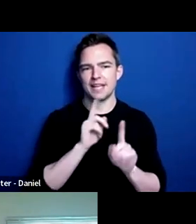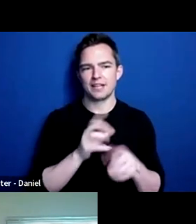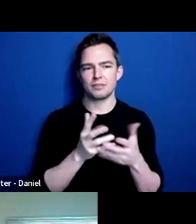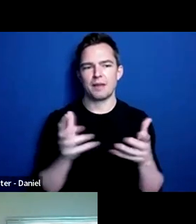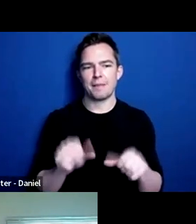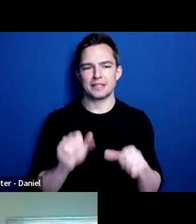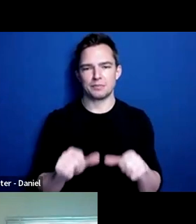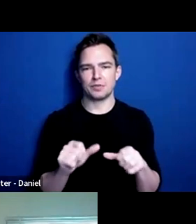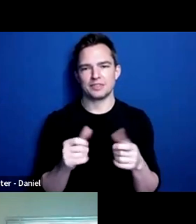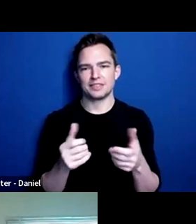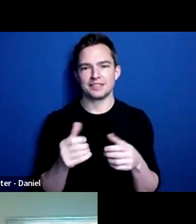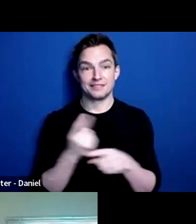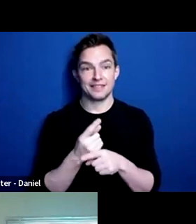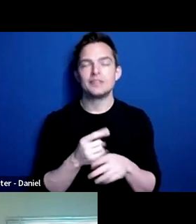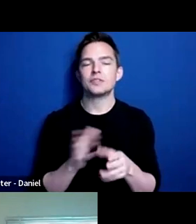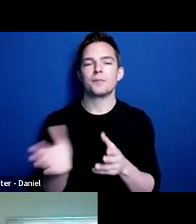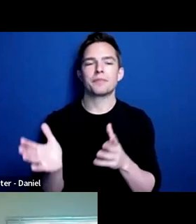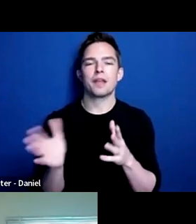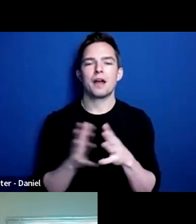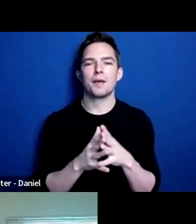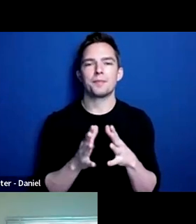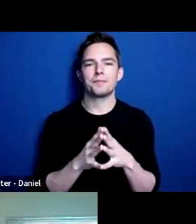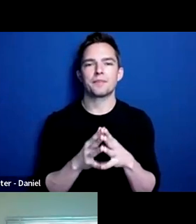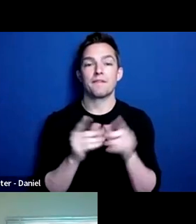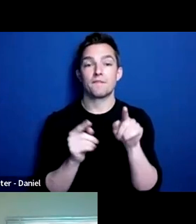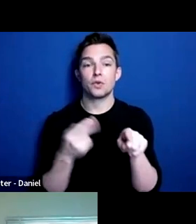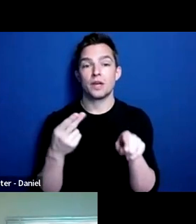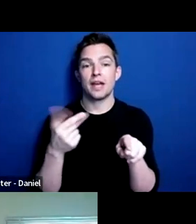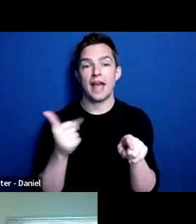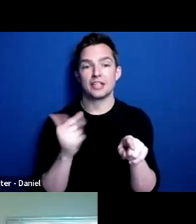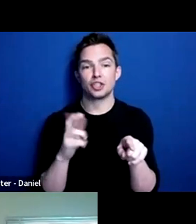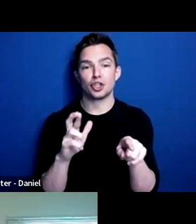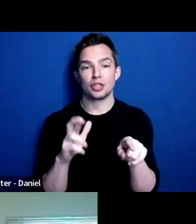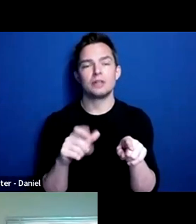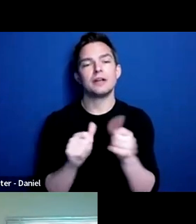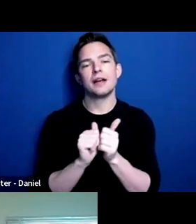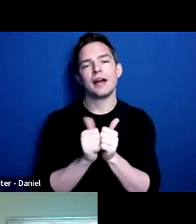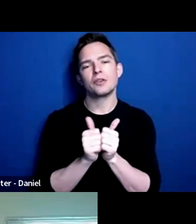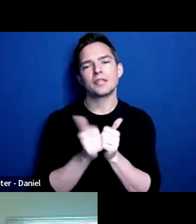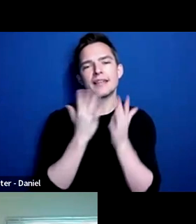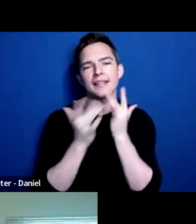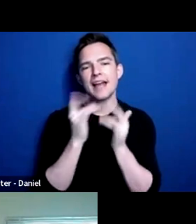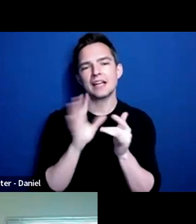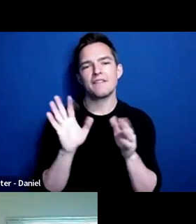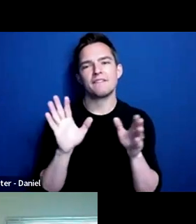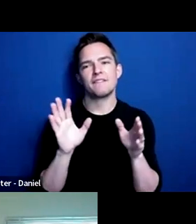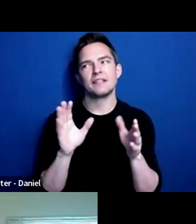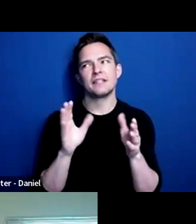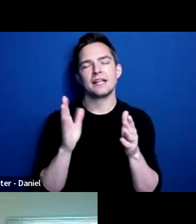can, do that, right? So for you, Hajar, how does the lack of centering